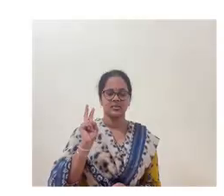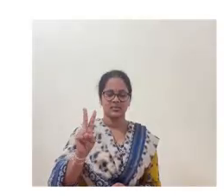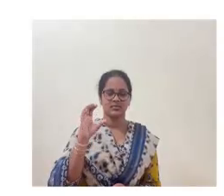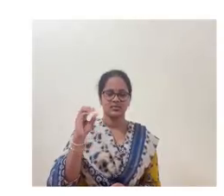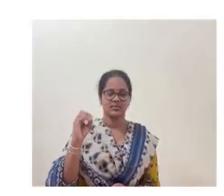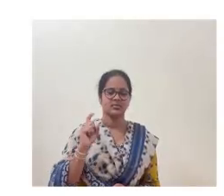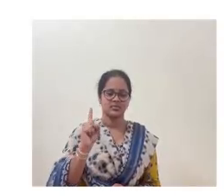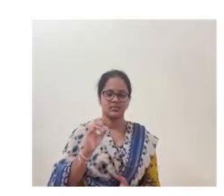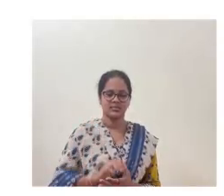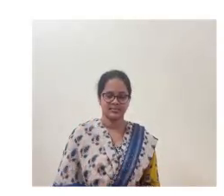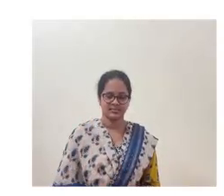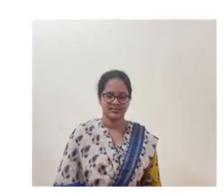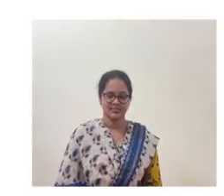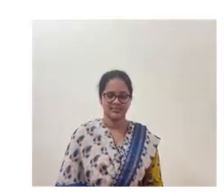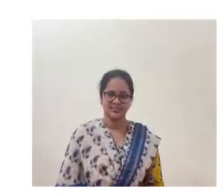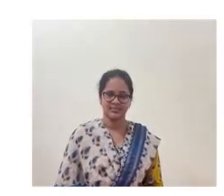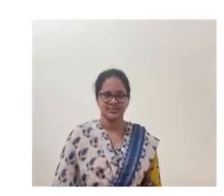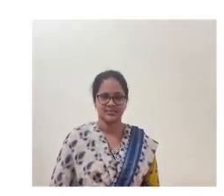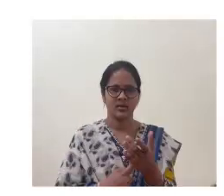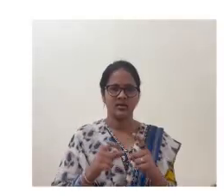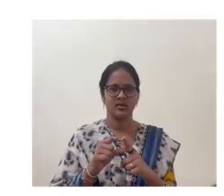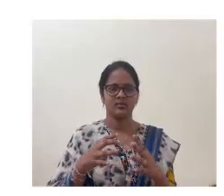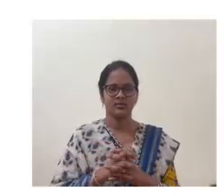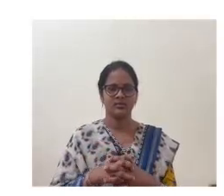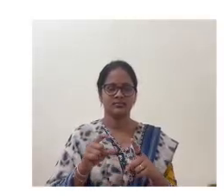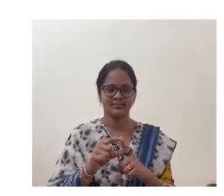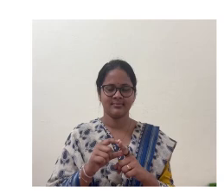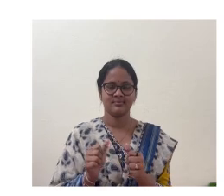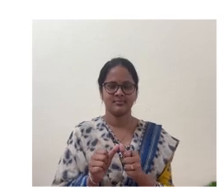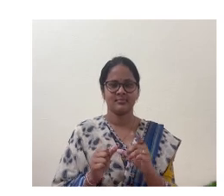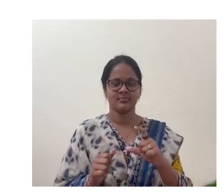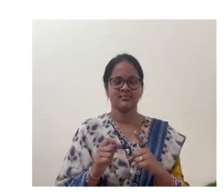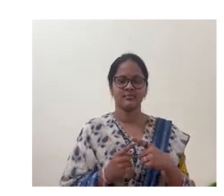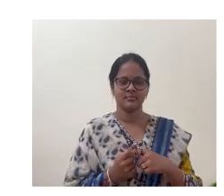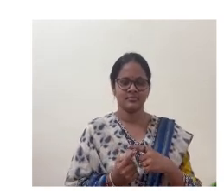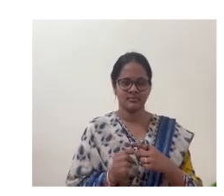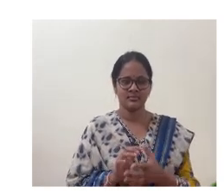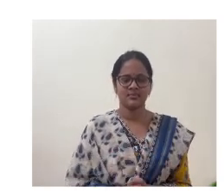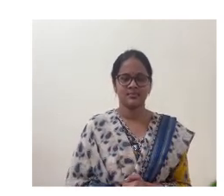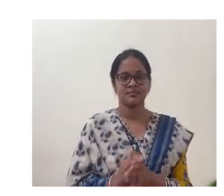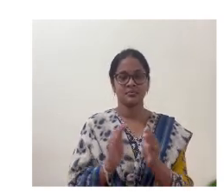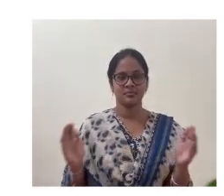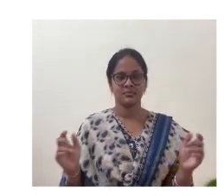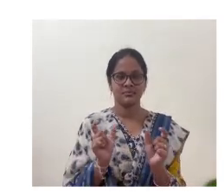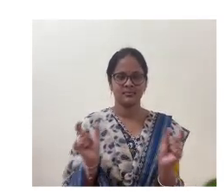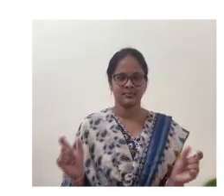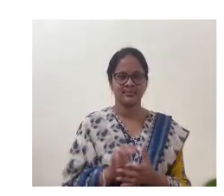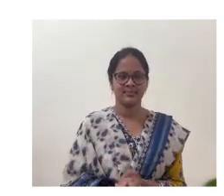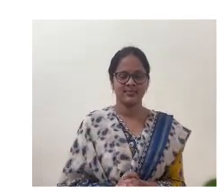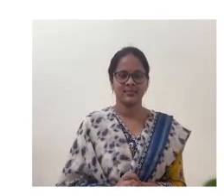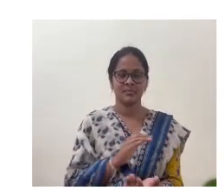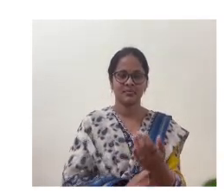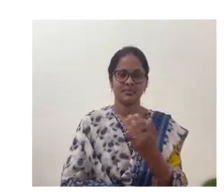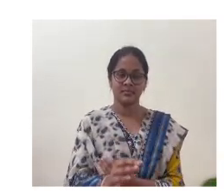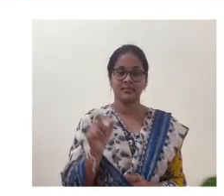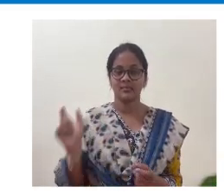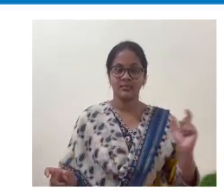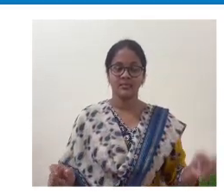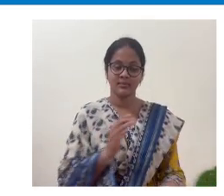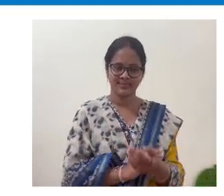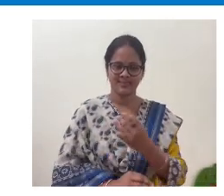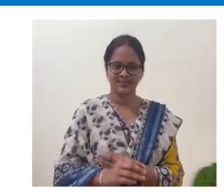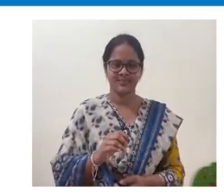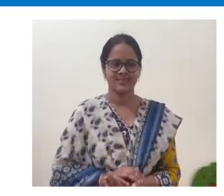RPWD Act. Let's understand. Full form is Rights of Persons with Disabilities Act.